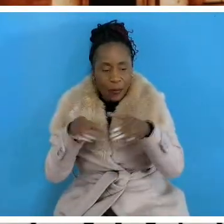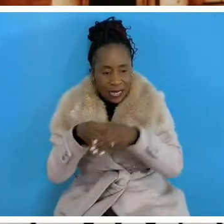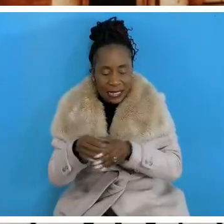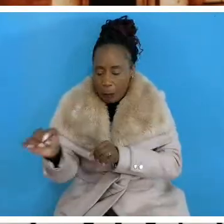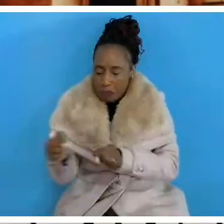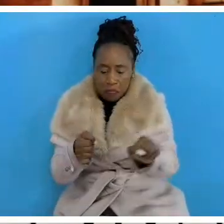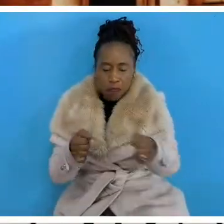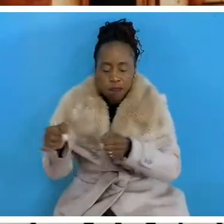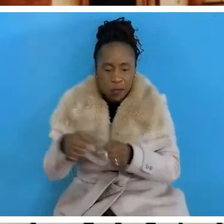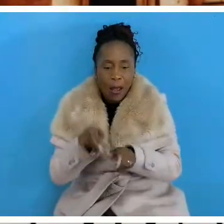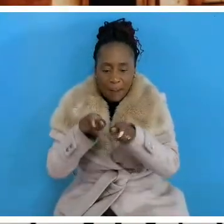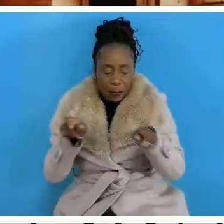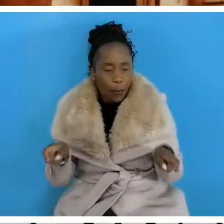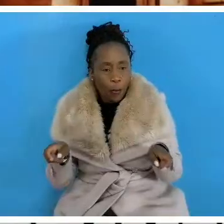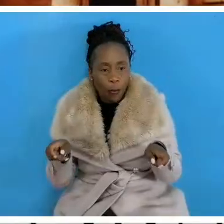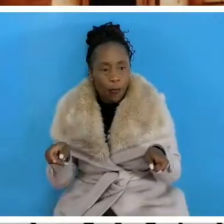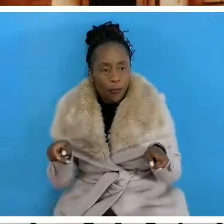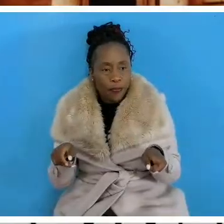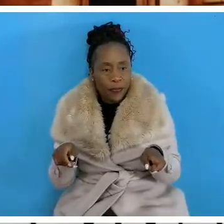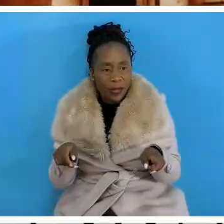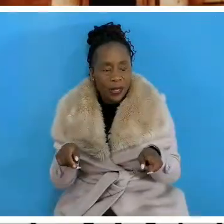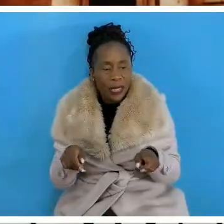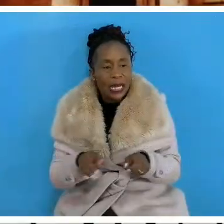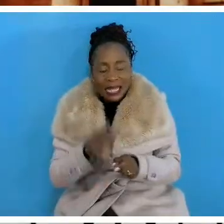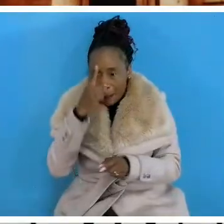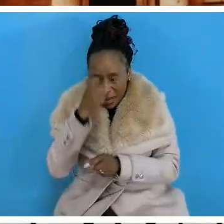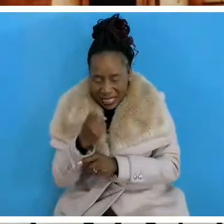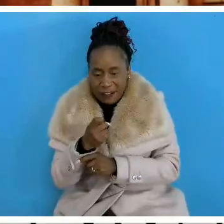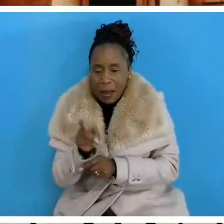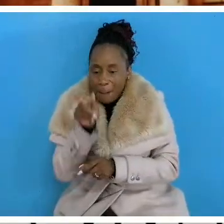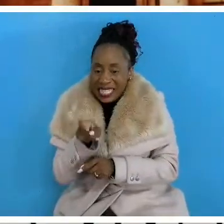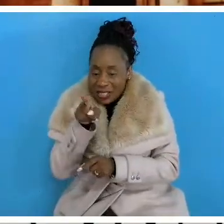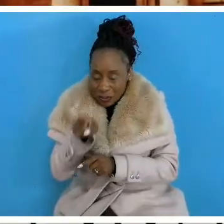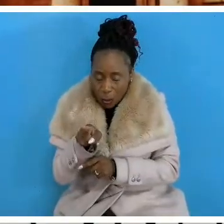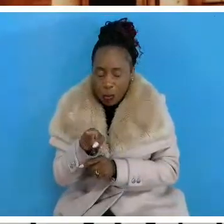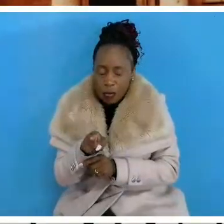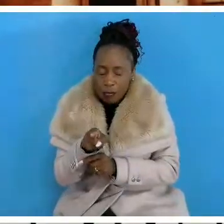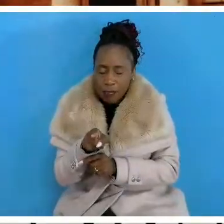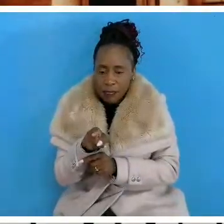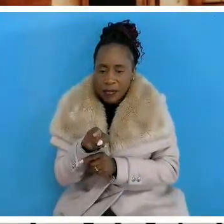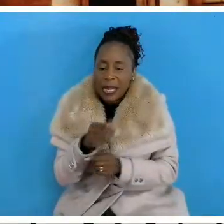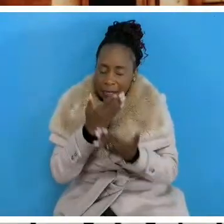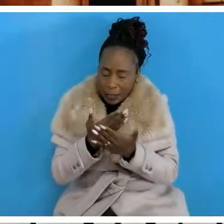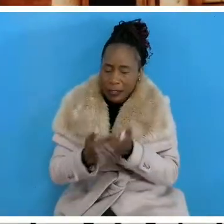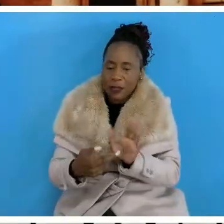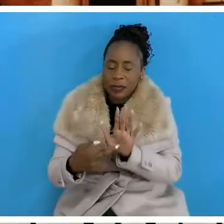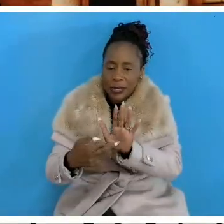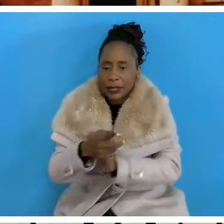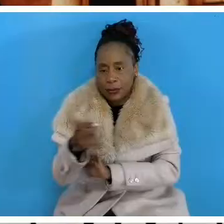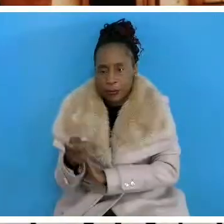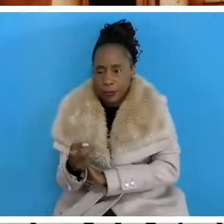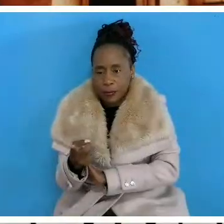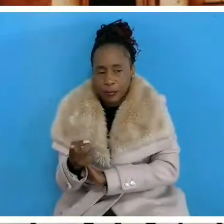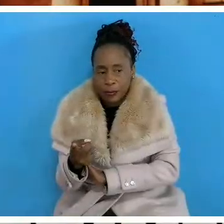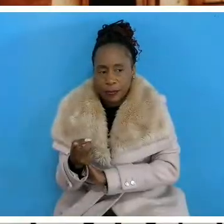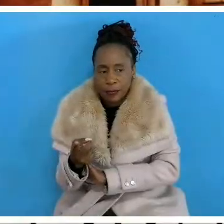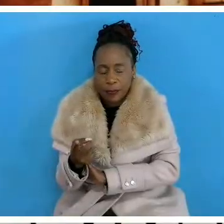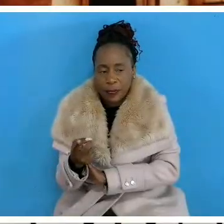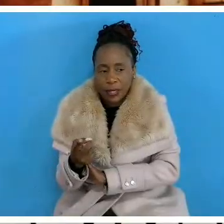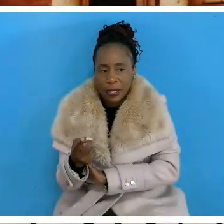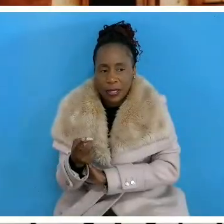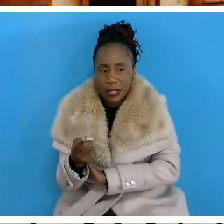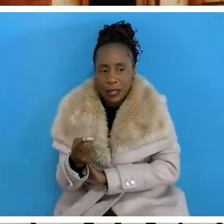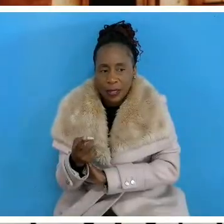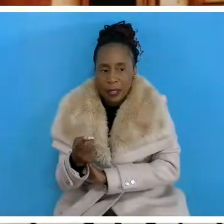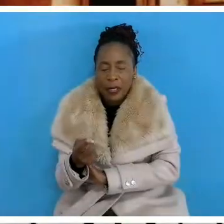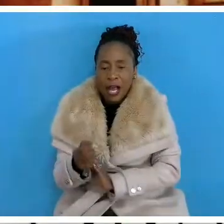deploys people that they believe are capable enough to represent you. So we thought, let us